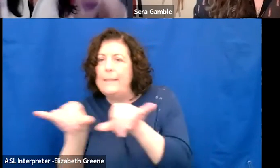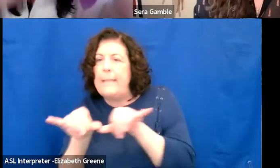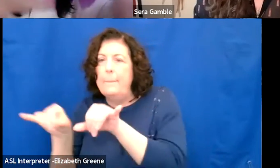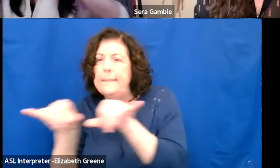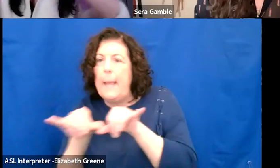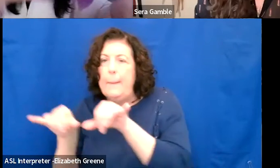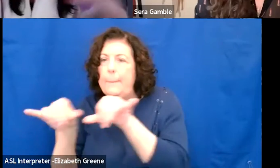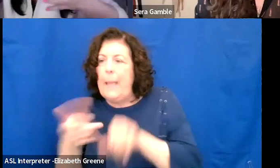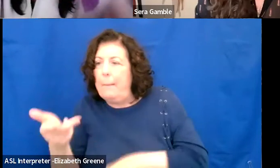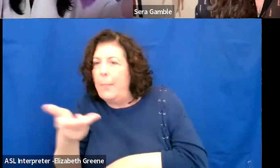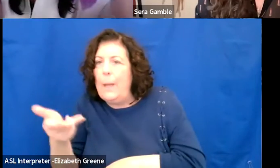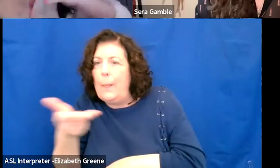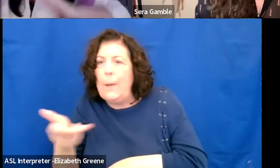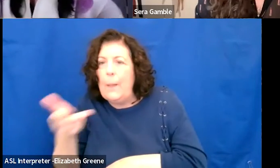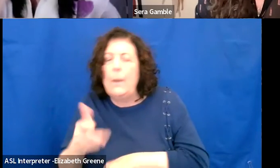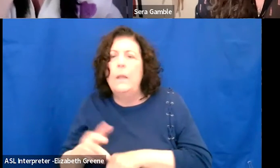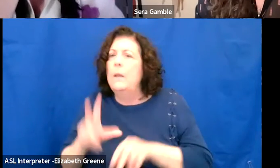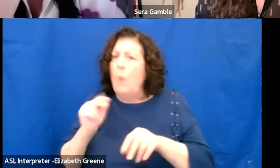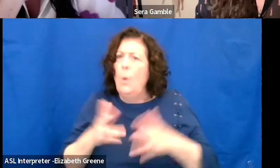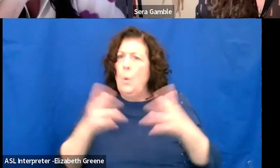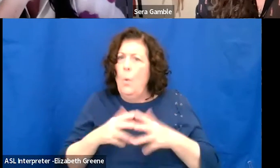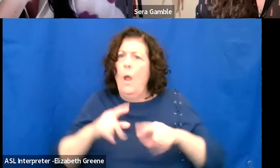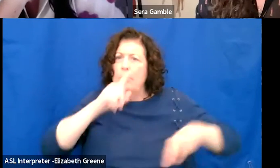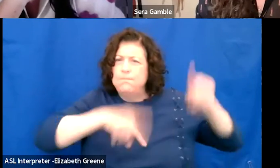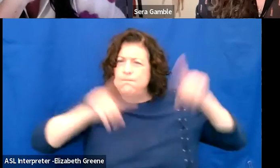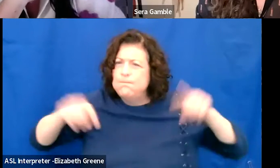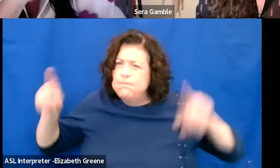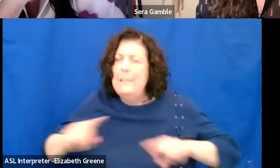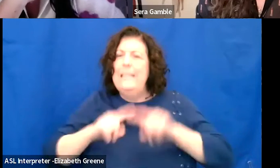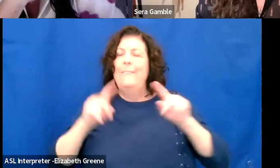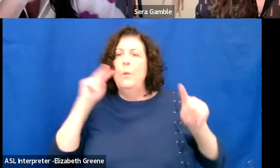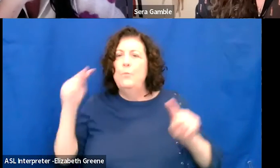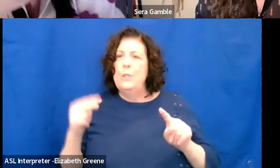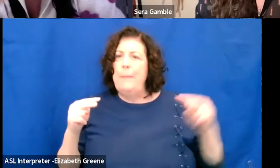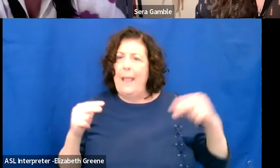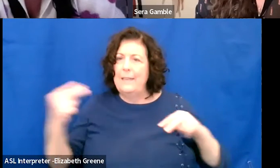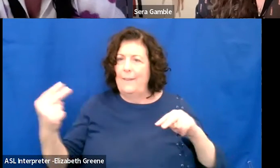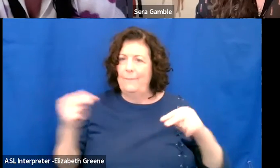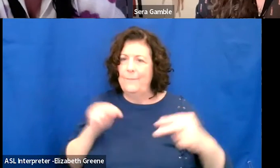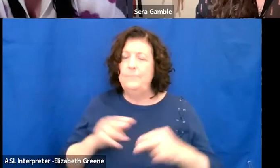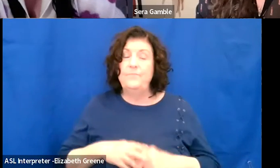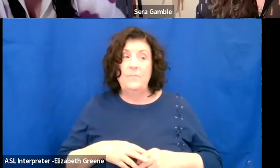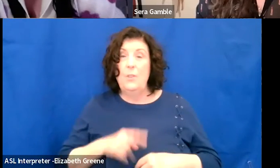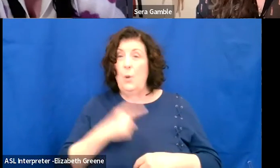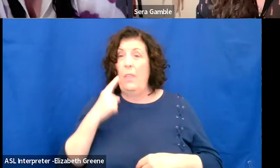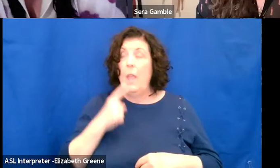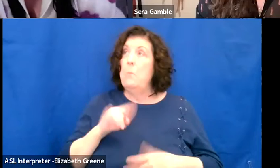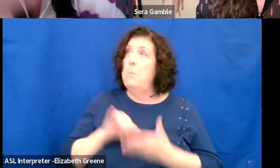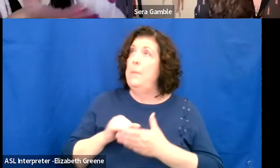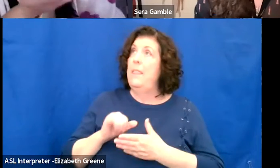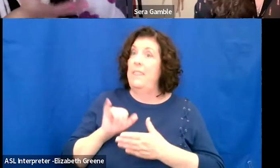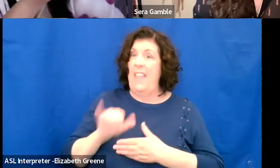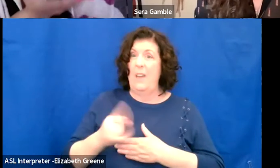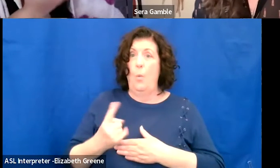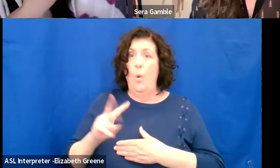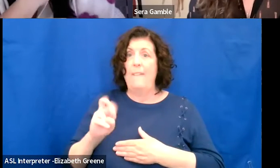kind of hope to have different perspectives. And I love what you said about, is there a version of the show written by women that's great? Yes.